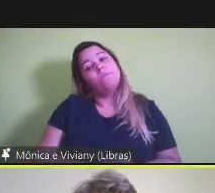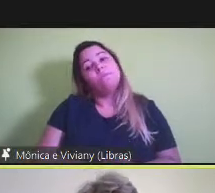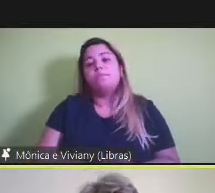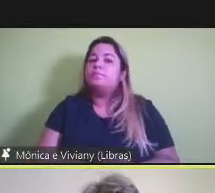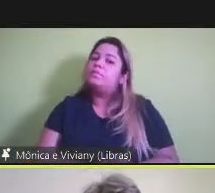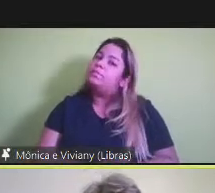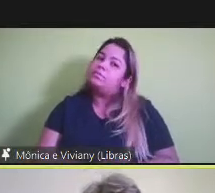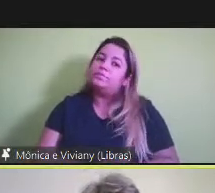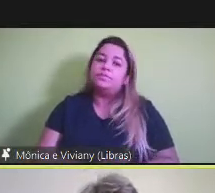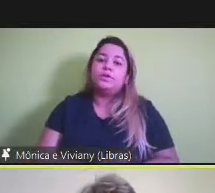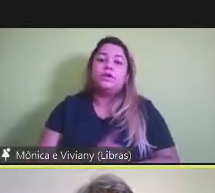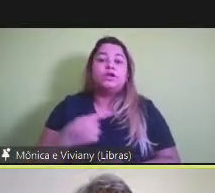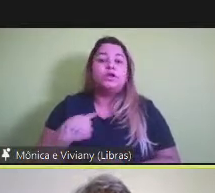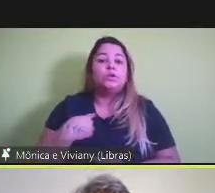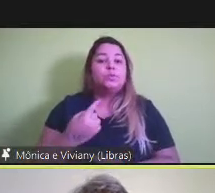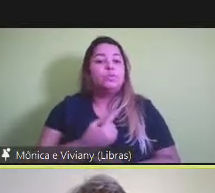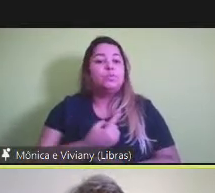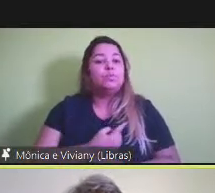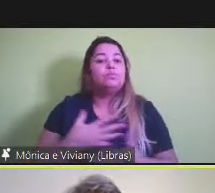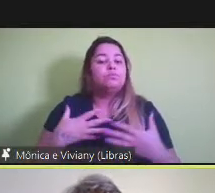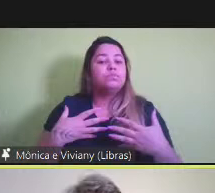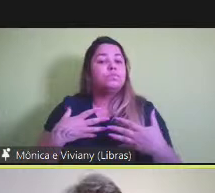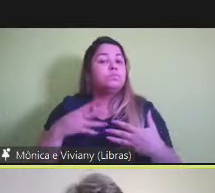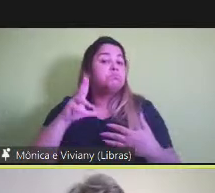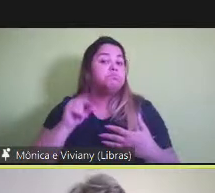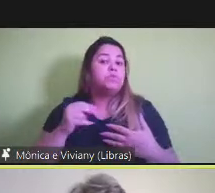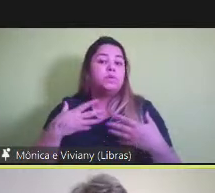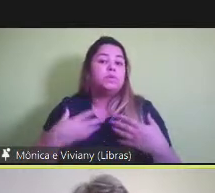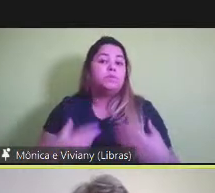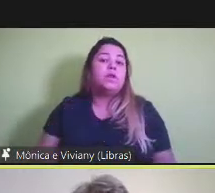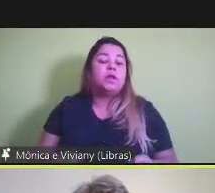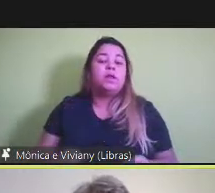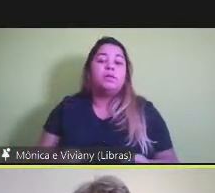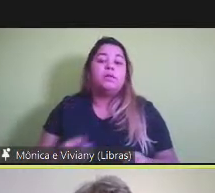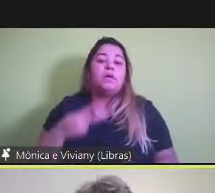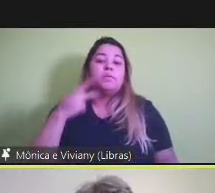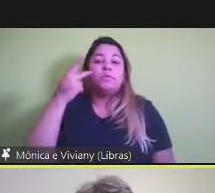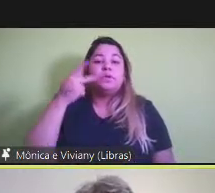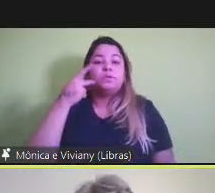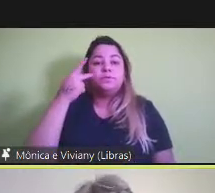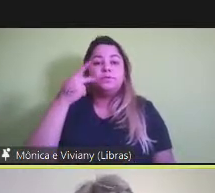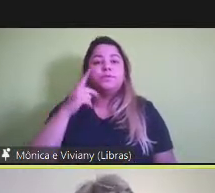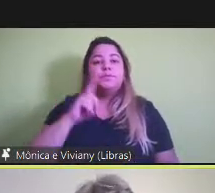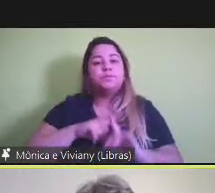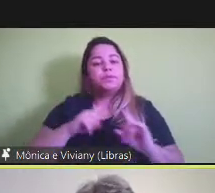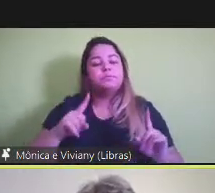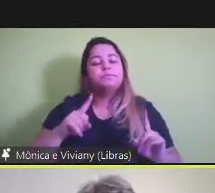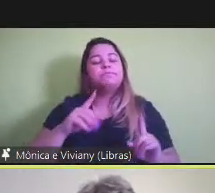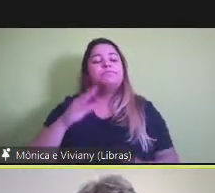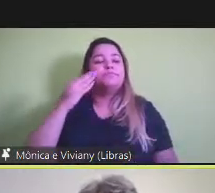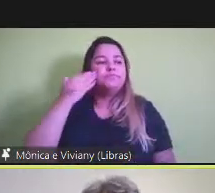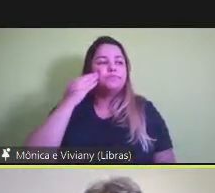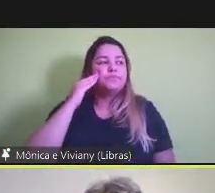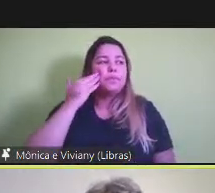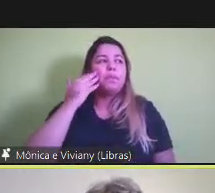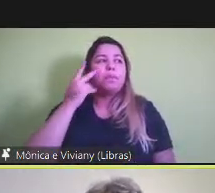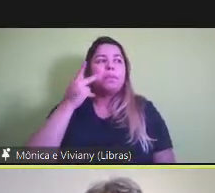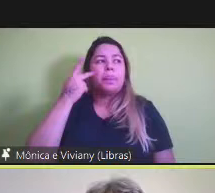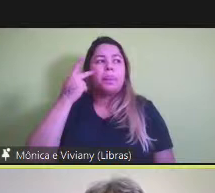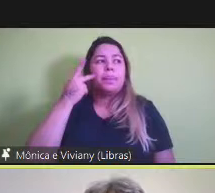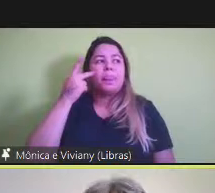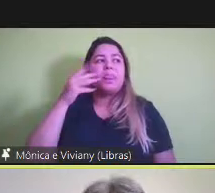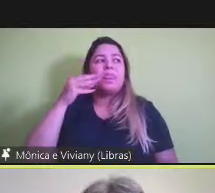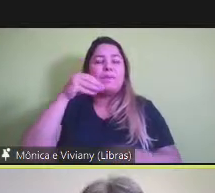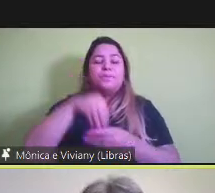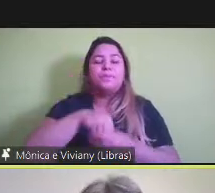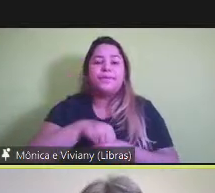the next slide. And so we are not going to work with the political aspect, but the political